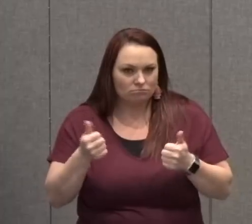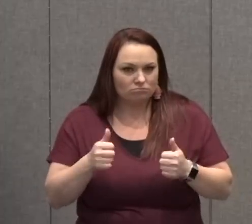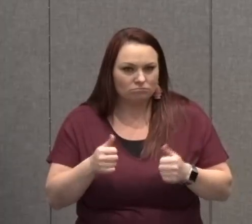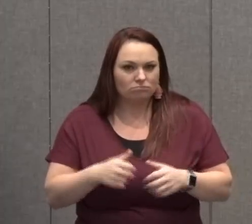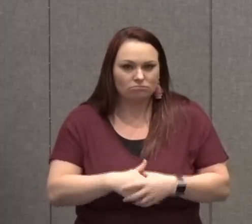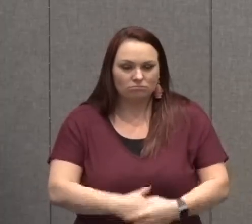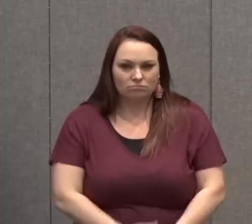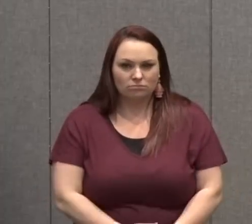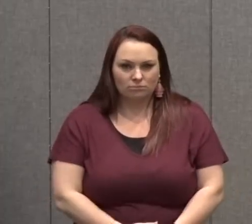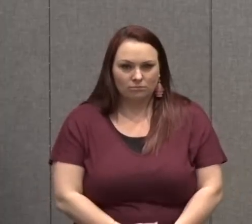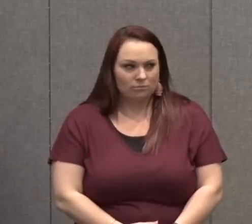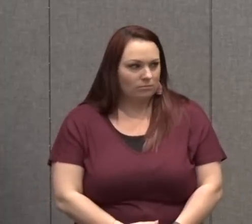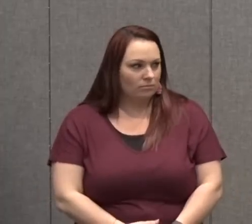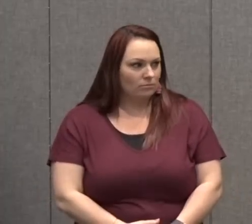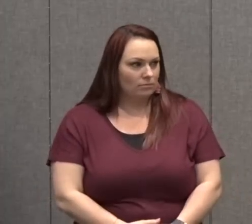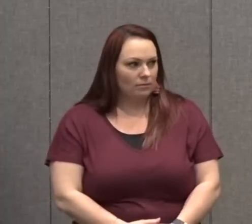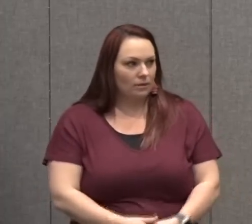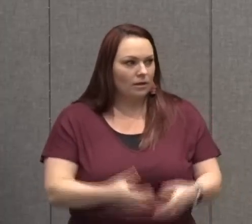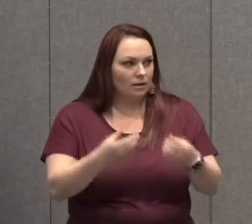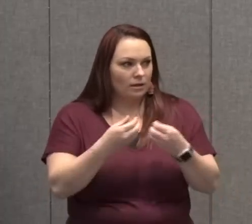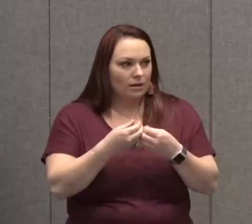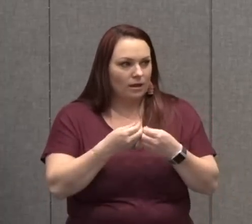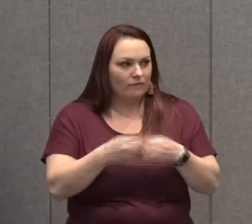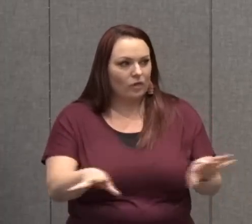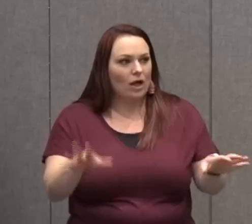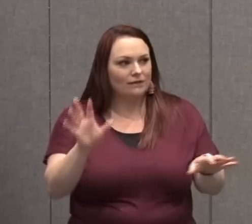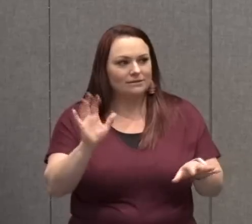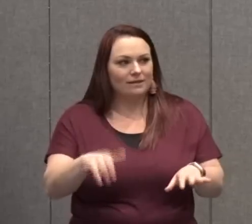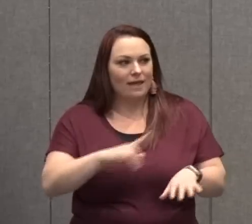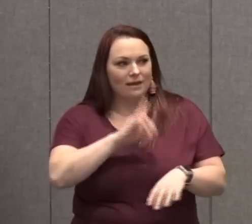I have lost that question